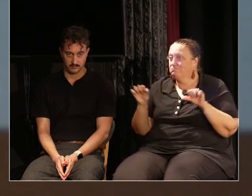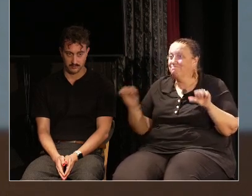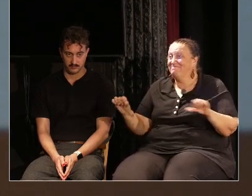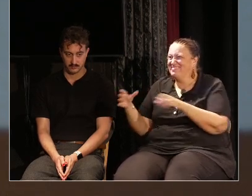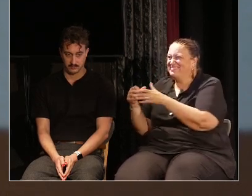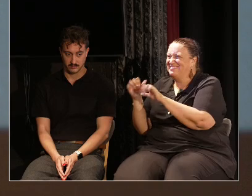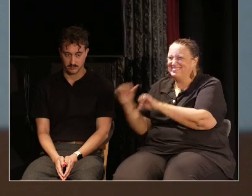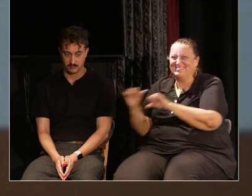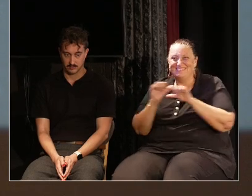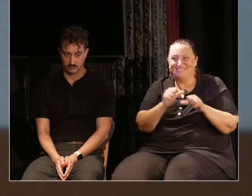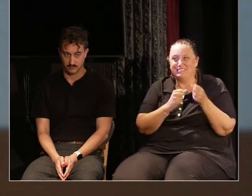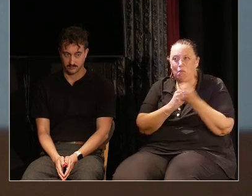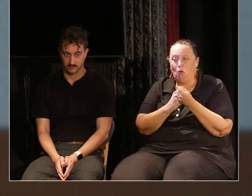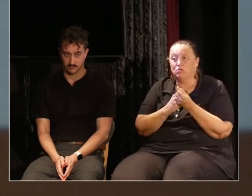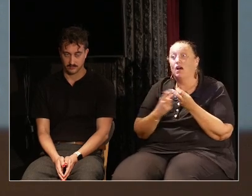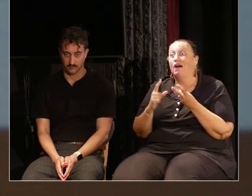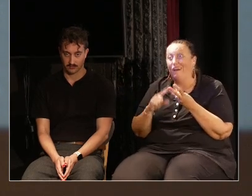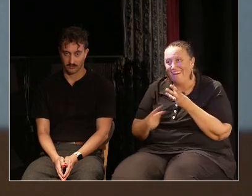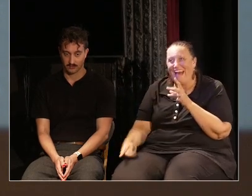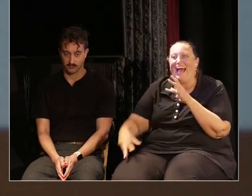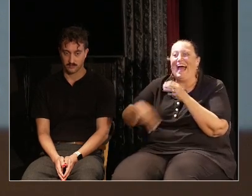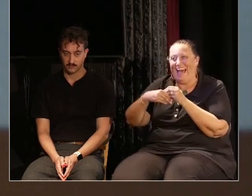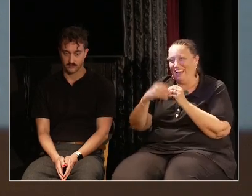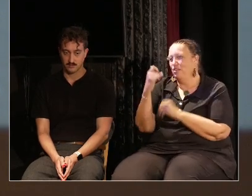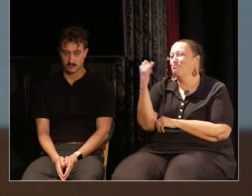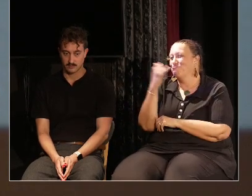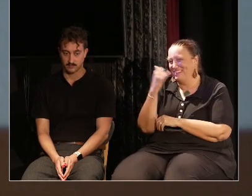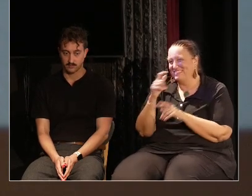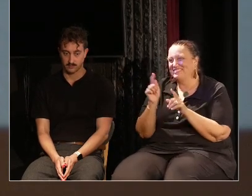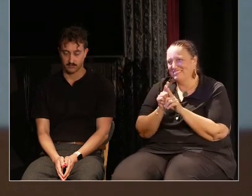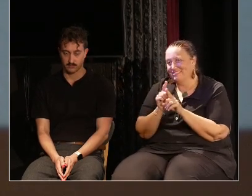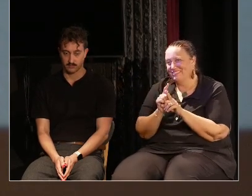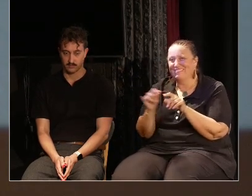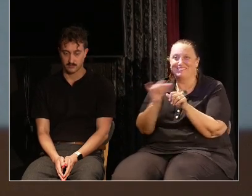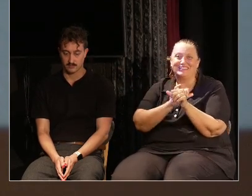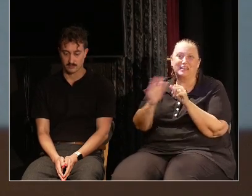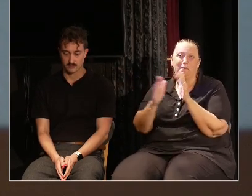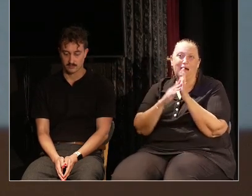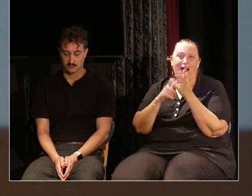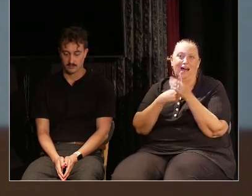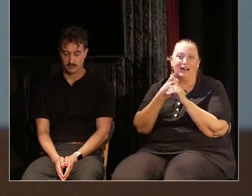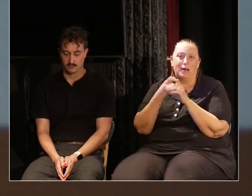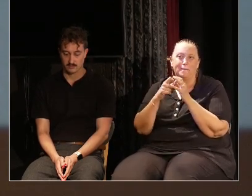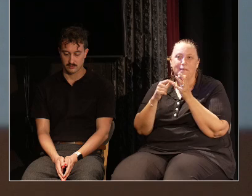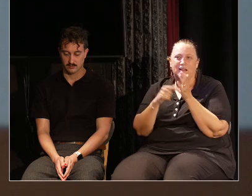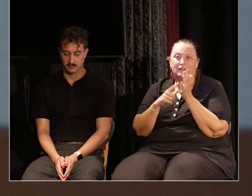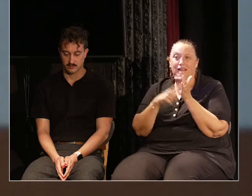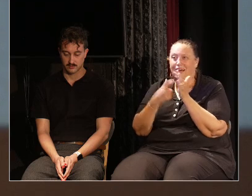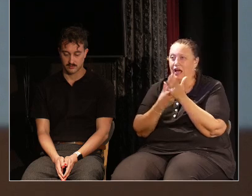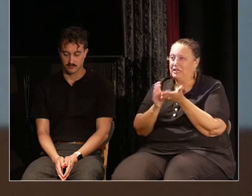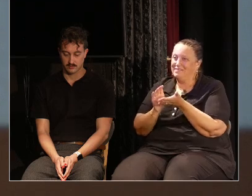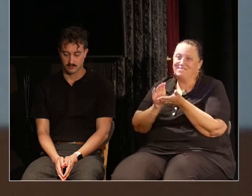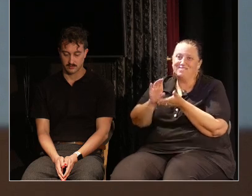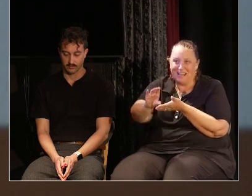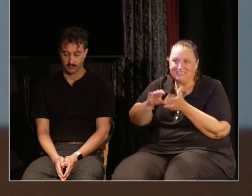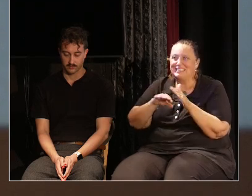include the Greens, on this as well. And fantastic that the Health Minister, Mark Butler, put funding into the action plan for the